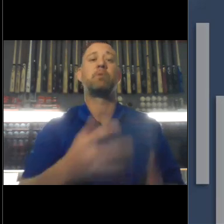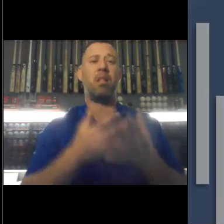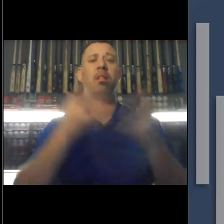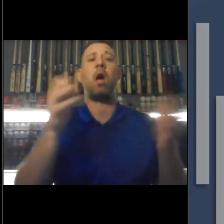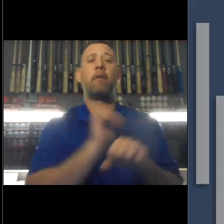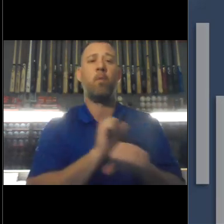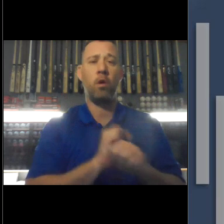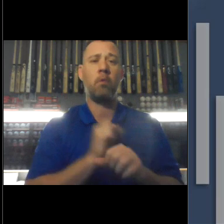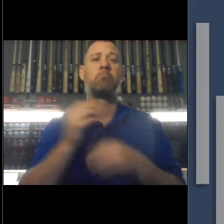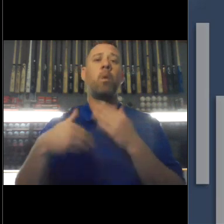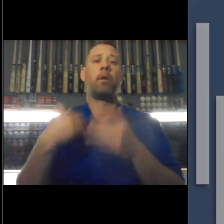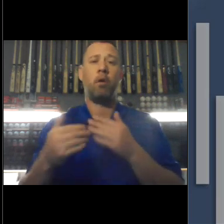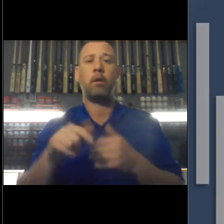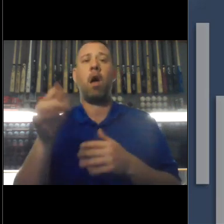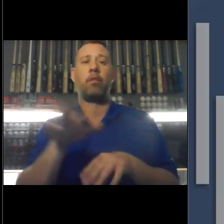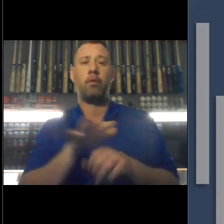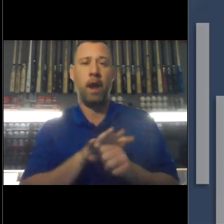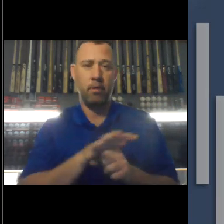was great to be able to see that firsthand.